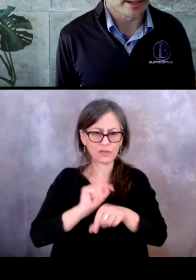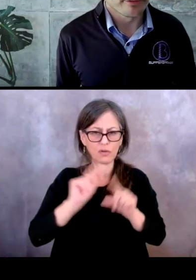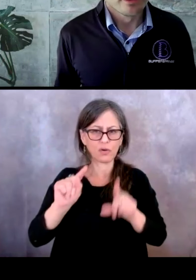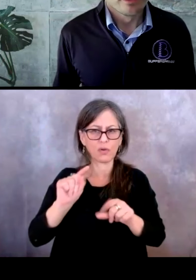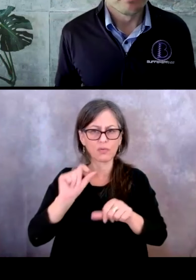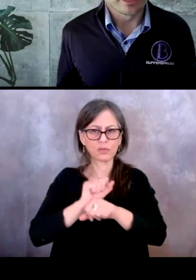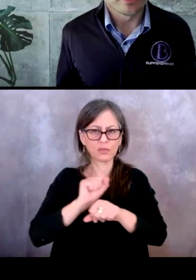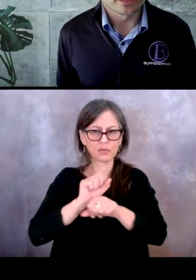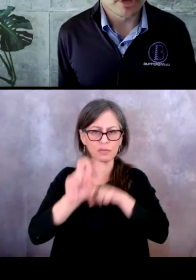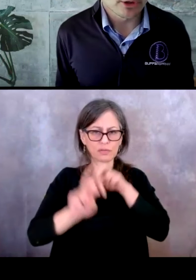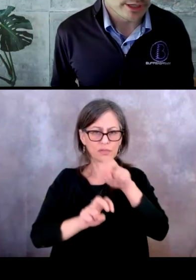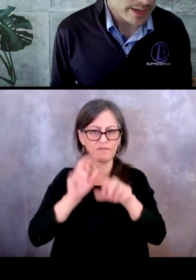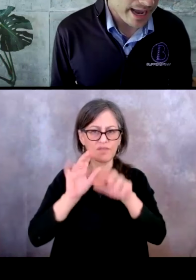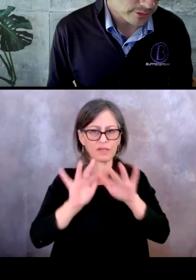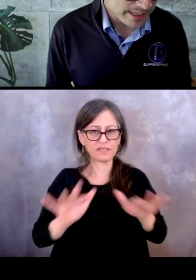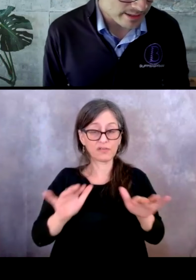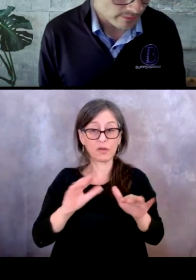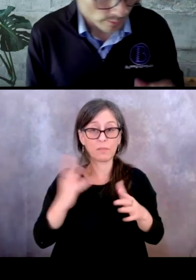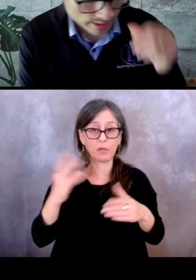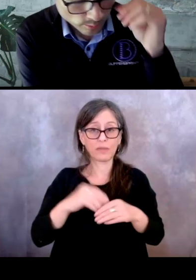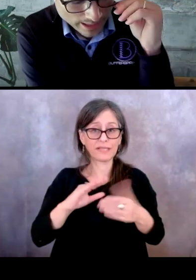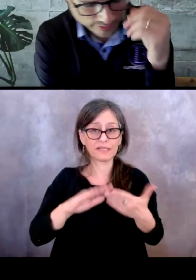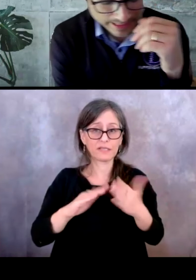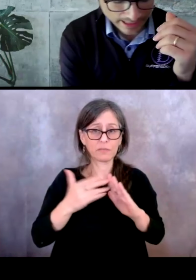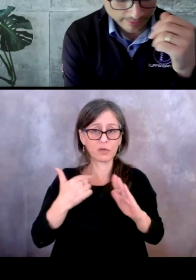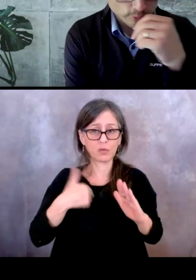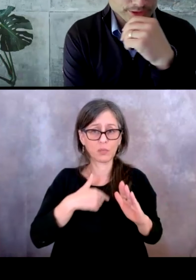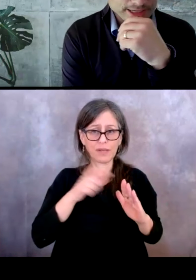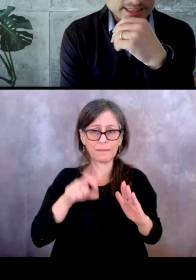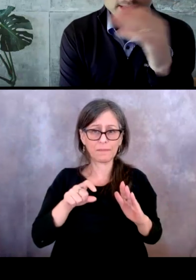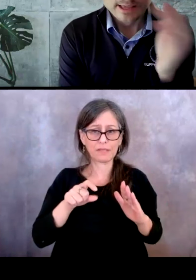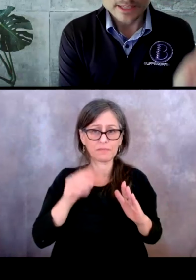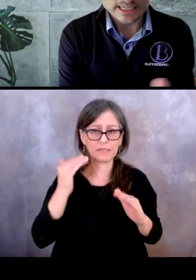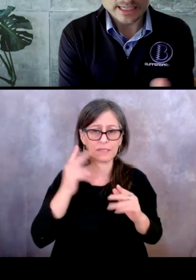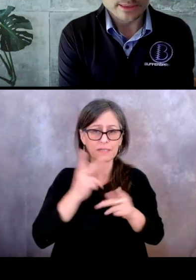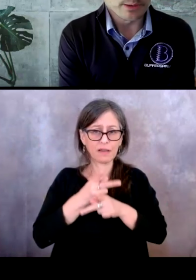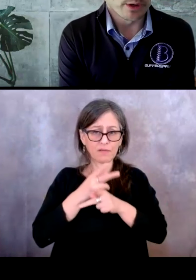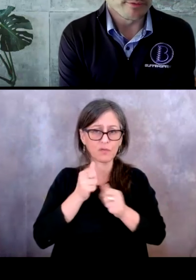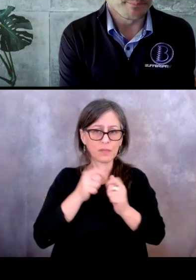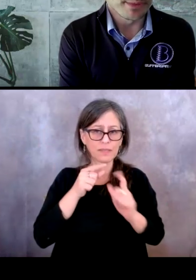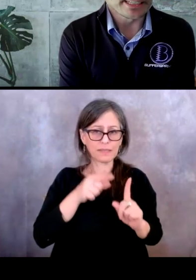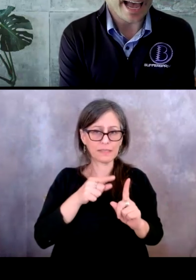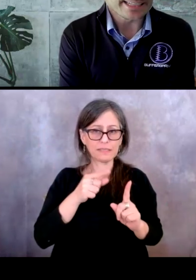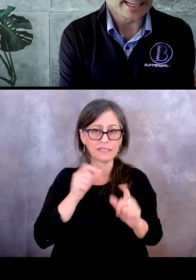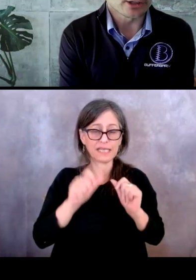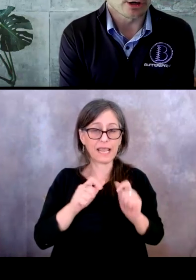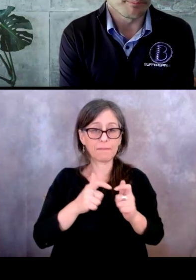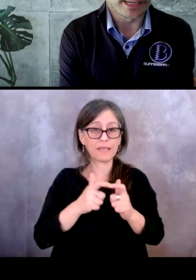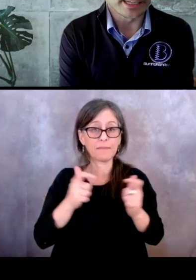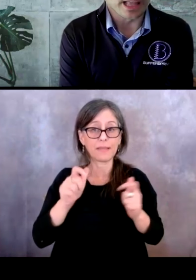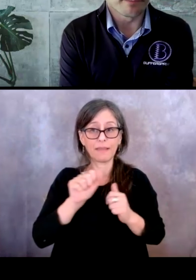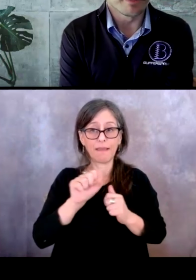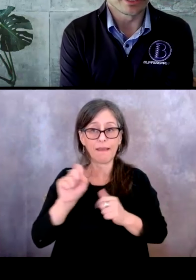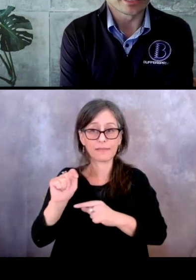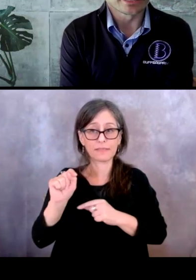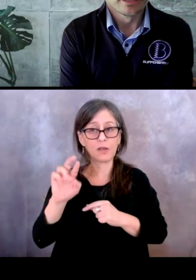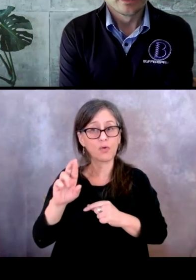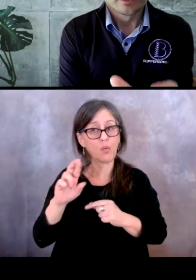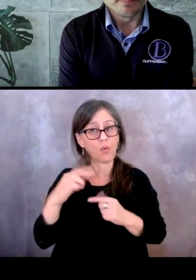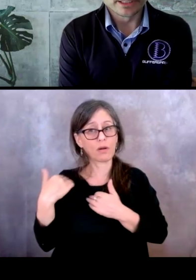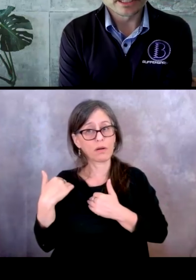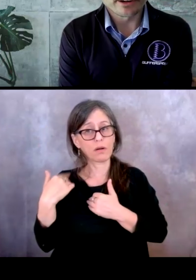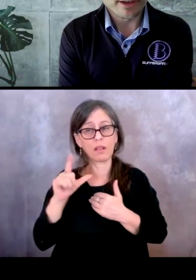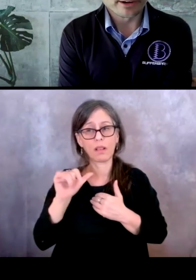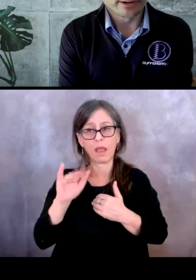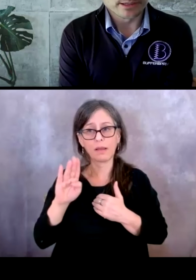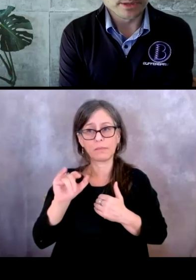any of that stuff. But in the community, we have to be careful with this. This can either be one of our biggest assets or our biggest liabilities.